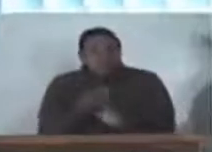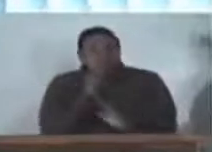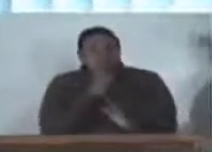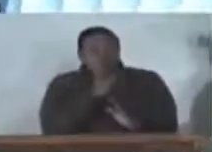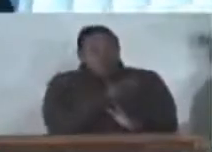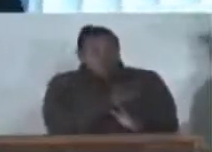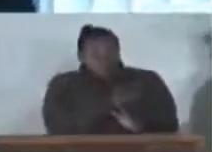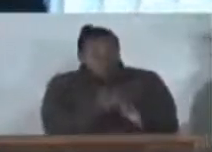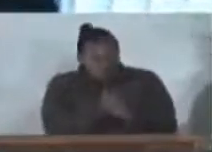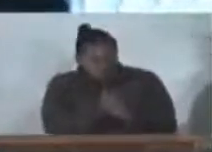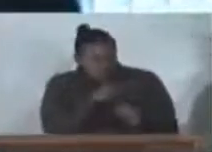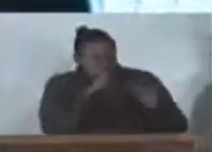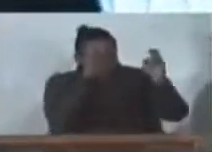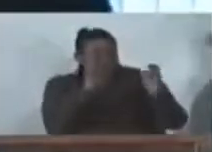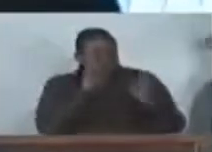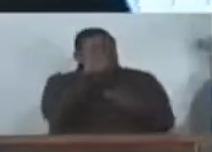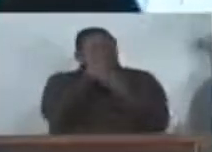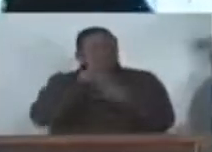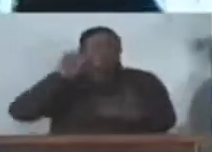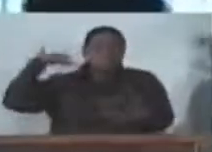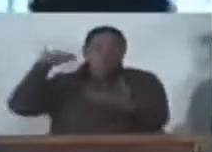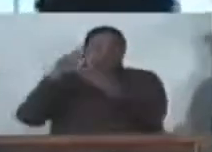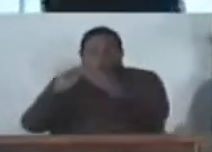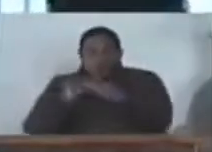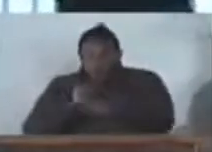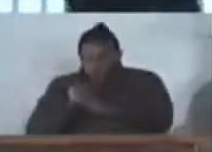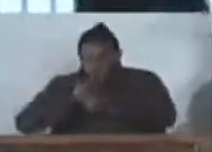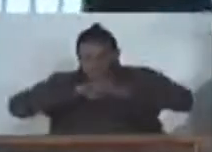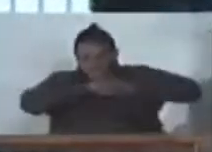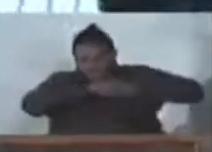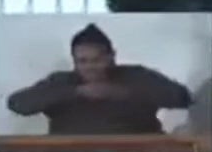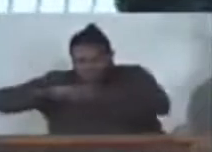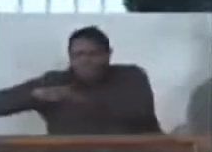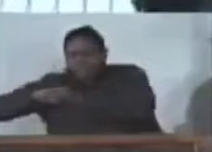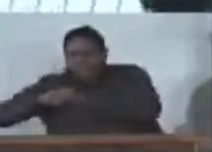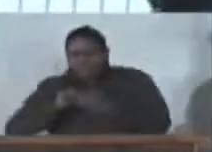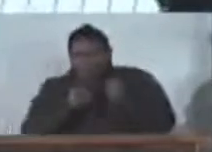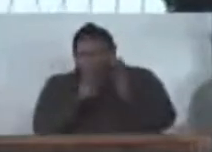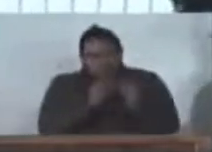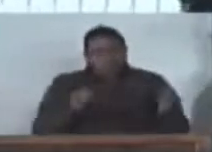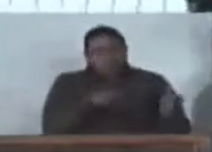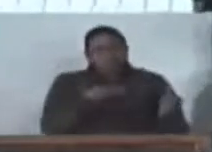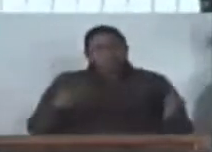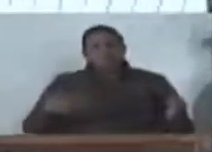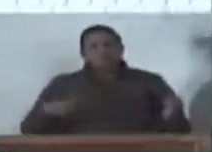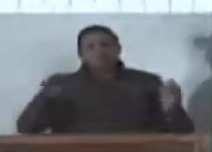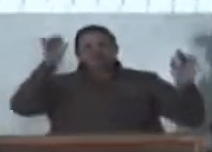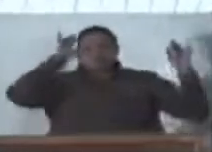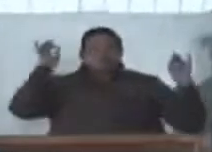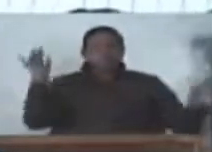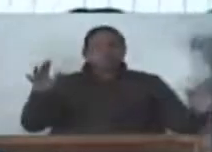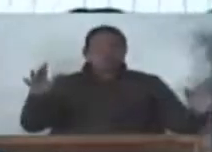issue as part of the whole of government approach to these horrendous crimes. Through the Bureau of